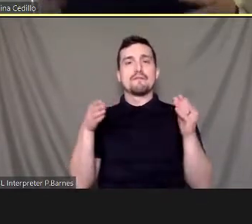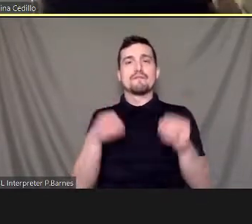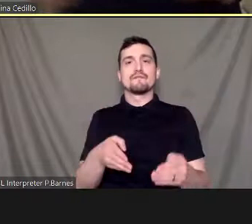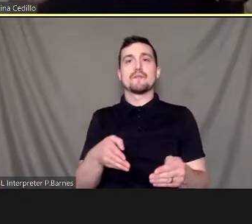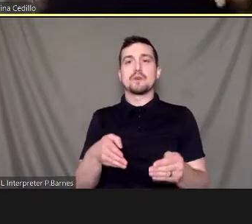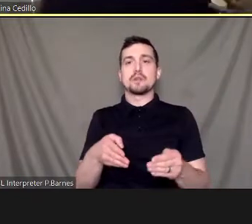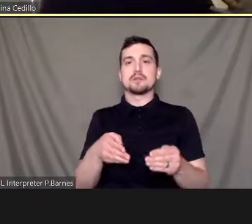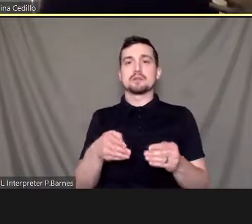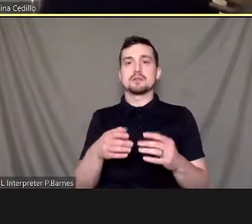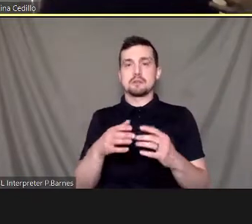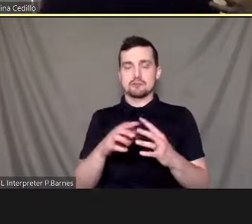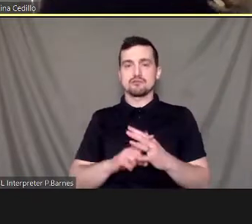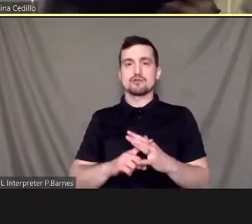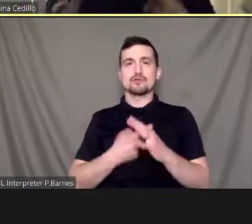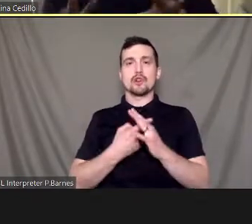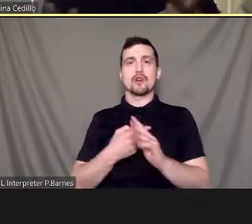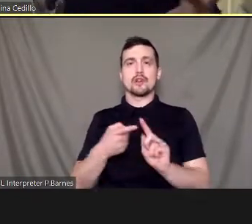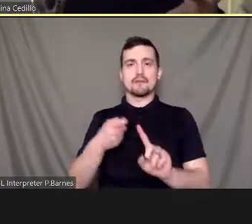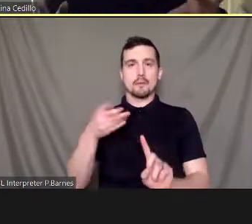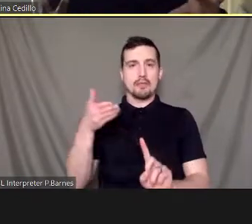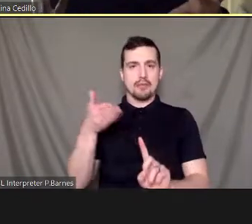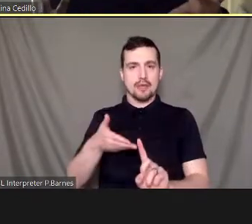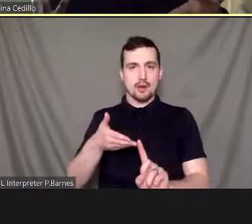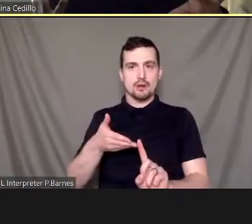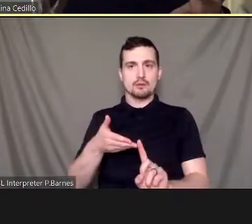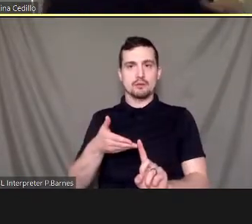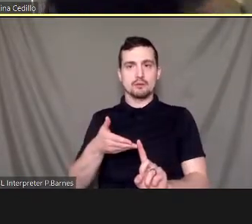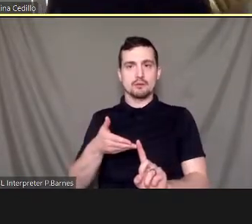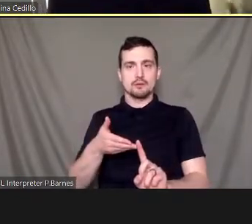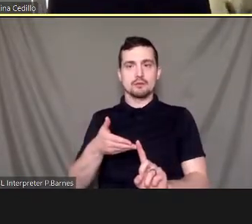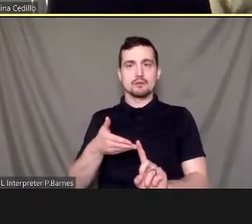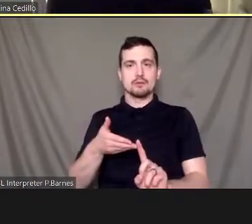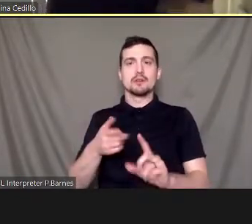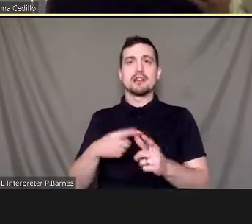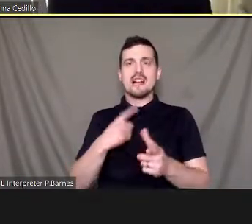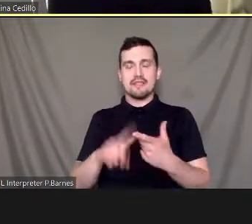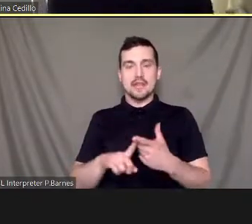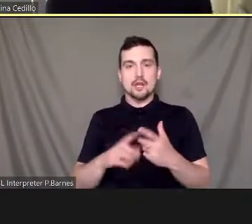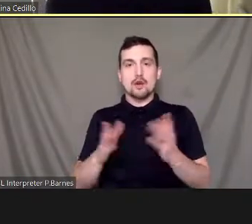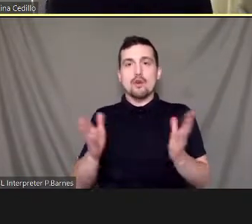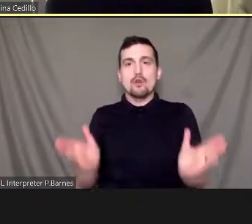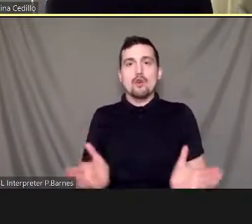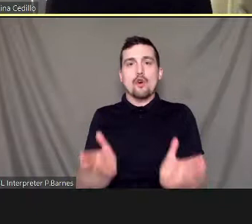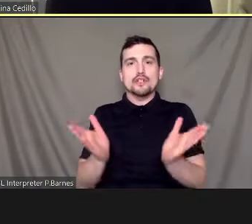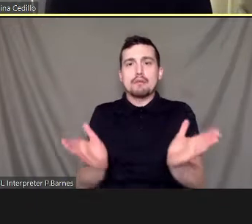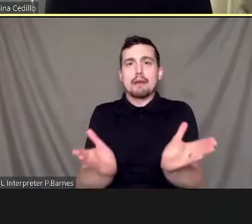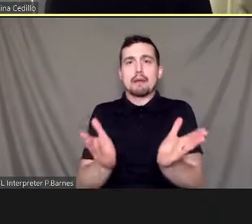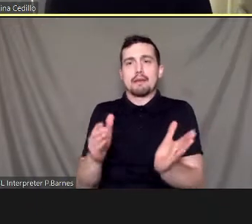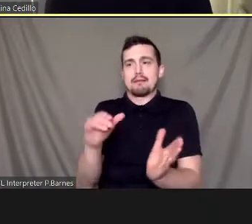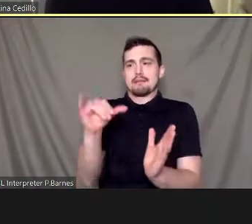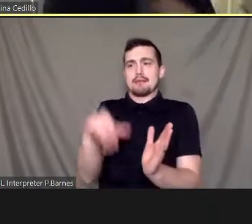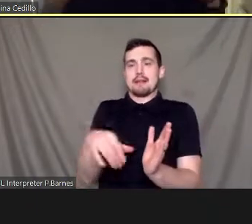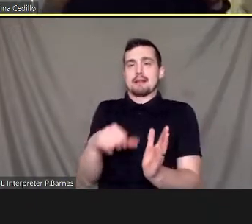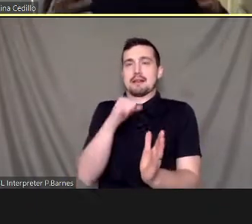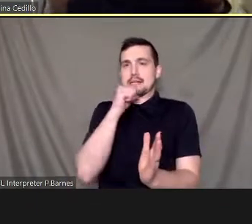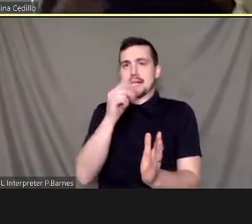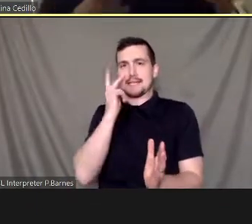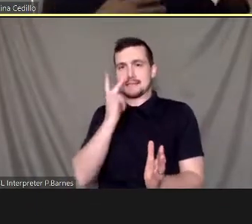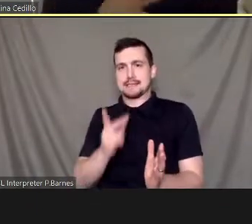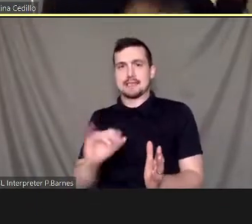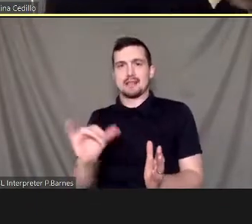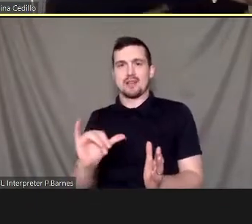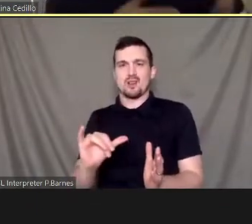of starting from there and cultivating that rather than seeing that as